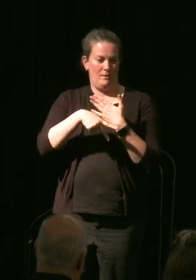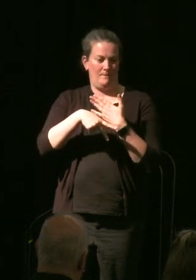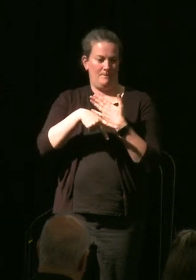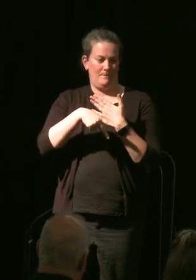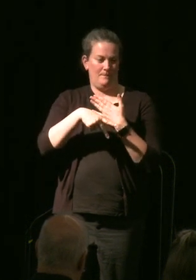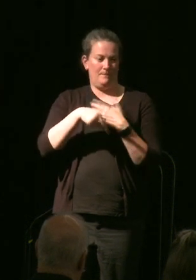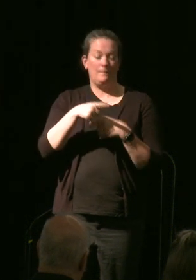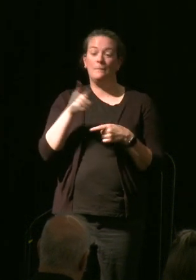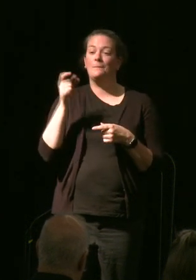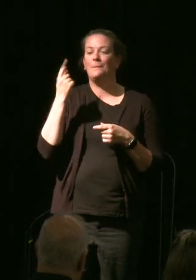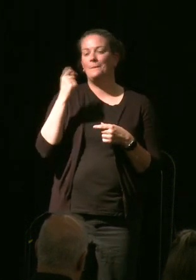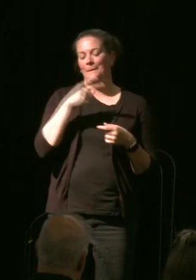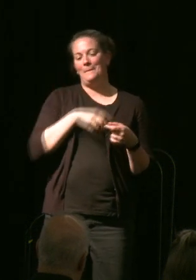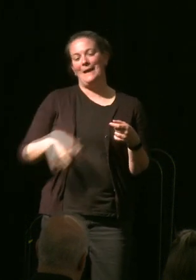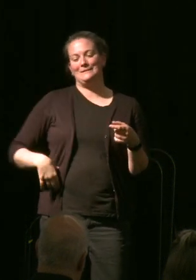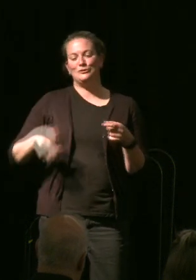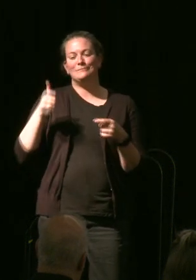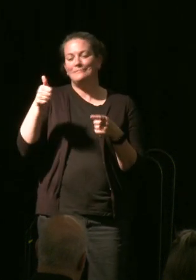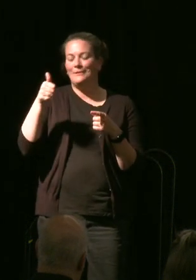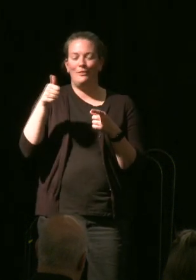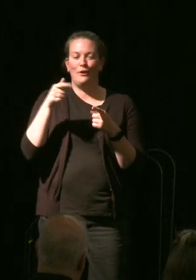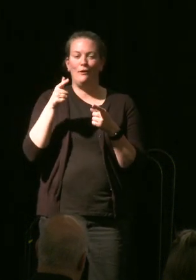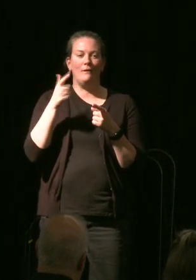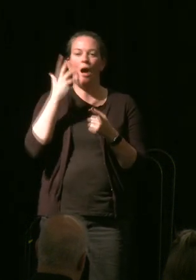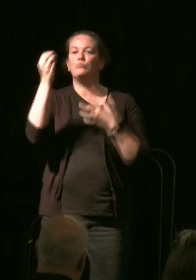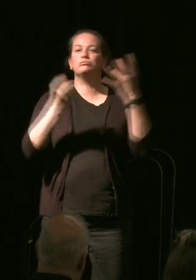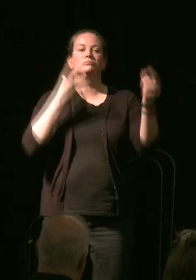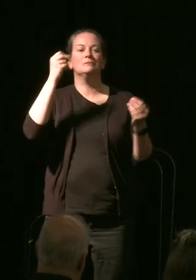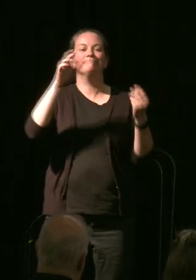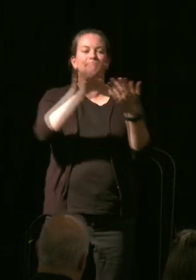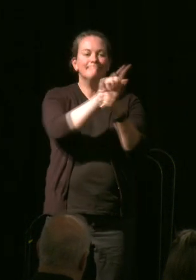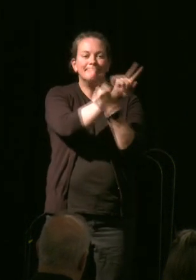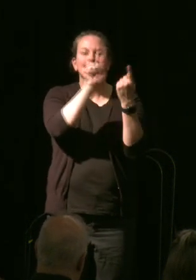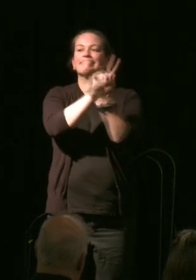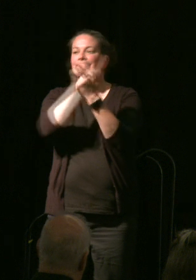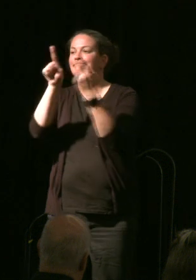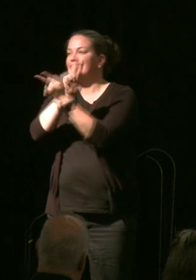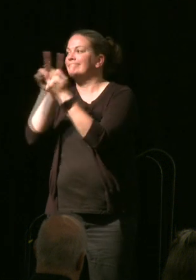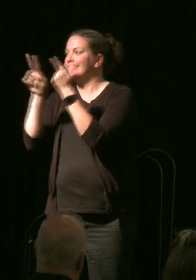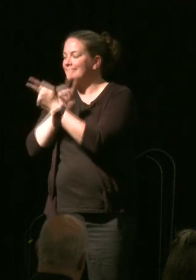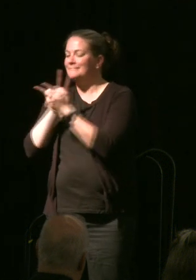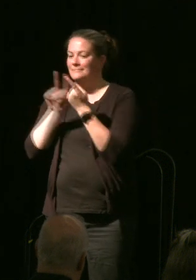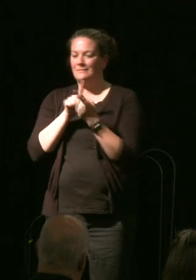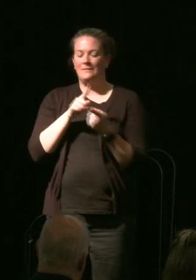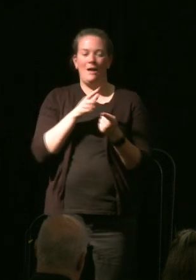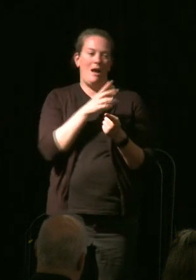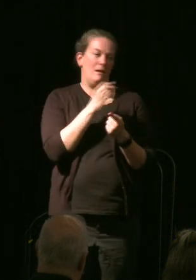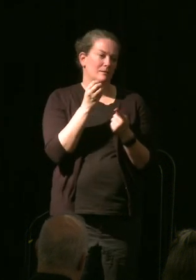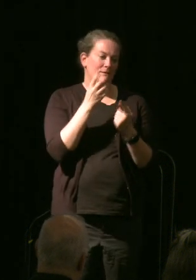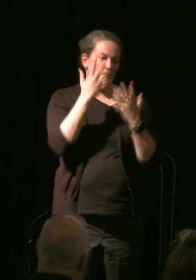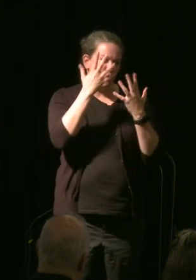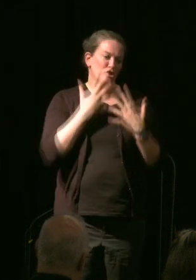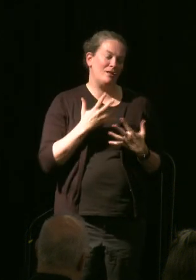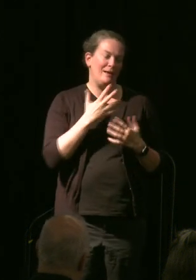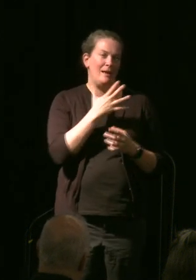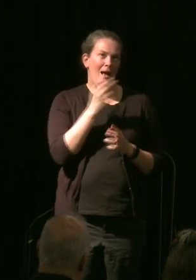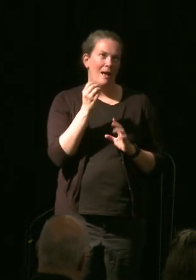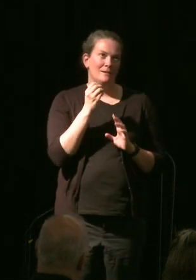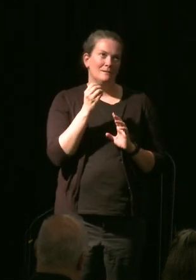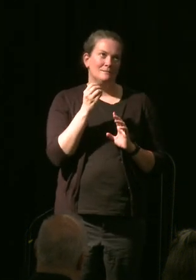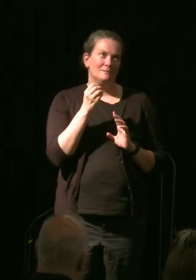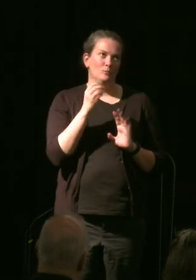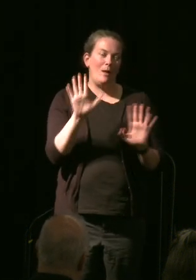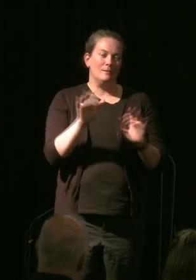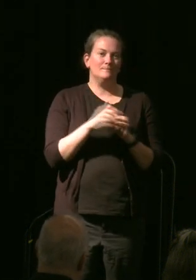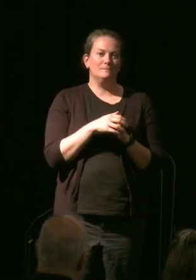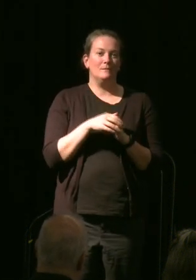I call them the frontline workers. They're the ones who are out in the world. And unfortunately, and in particular,